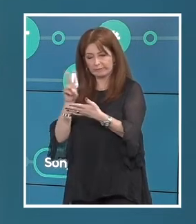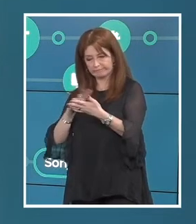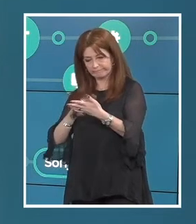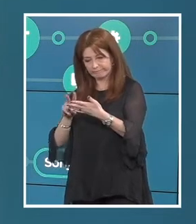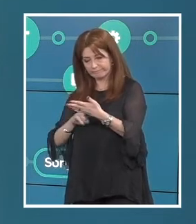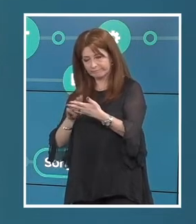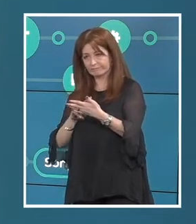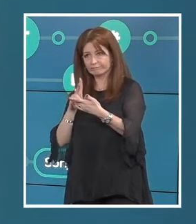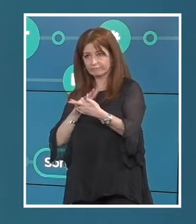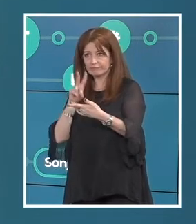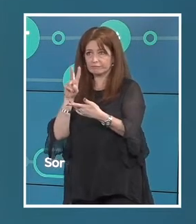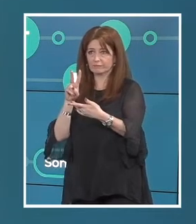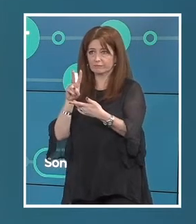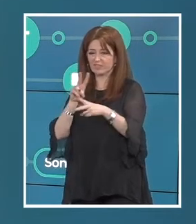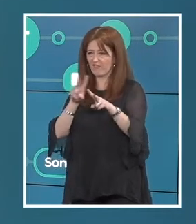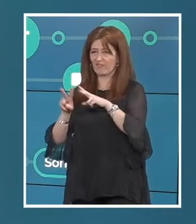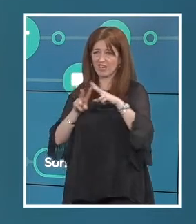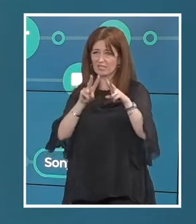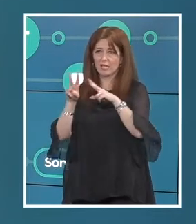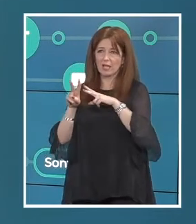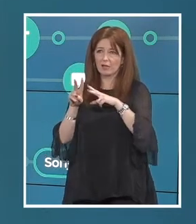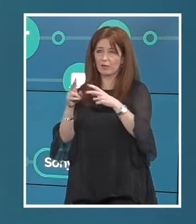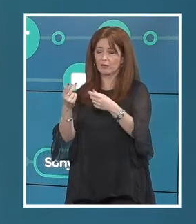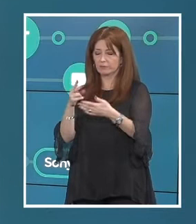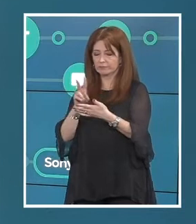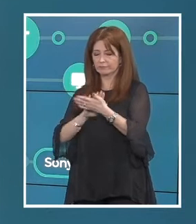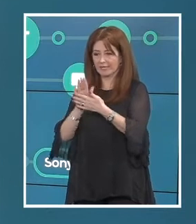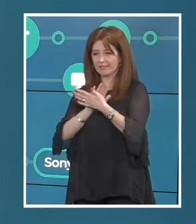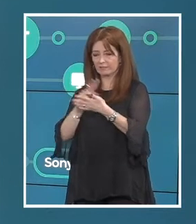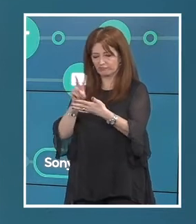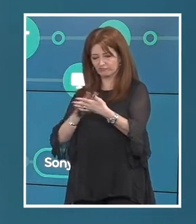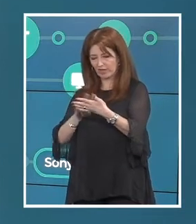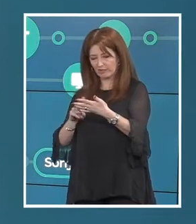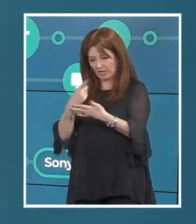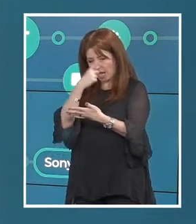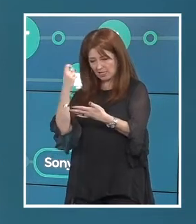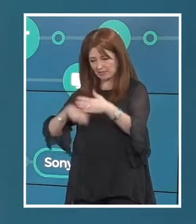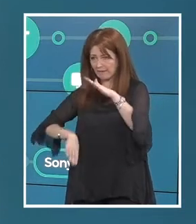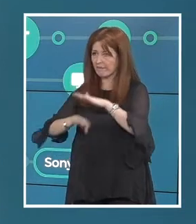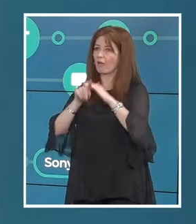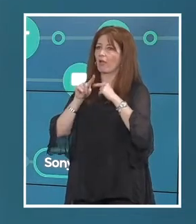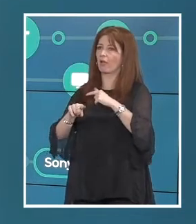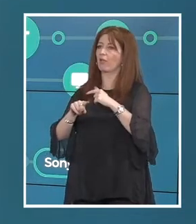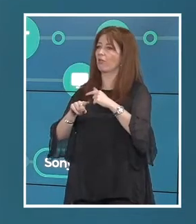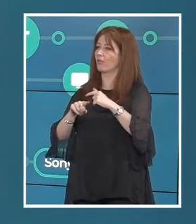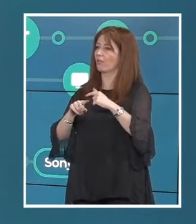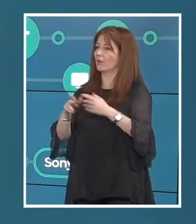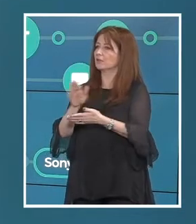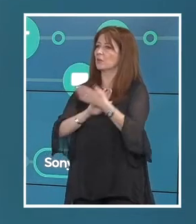dialogue or the transcript rather than watch the video, because they can get the message and find out what the gist of the comms is a lot